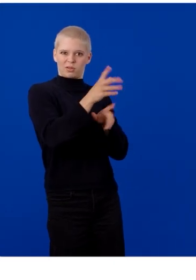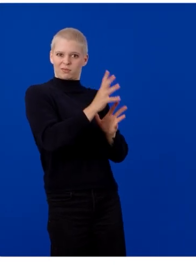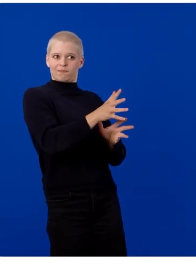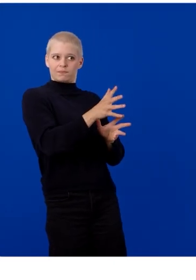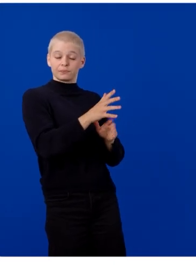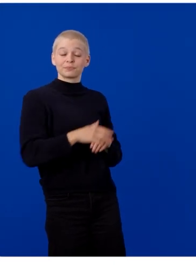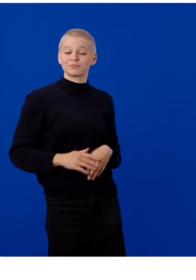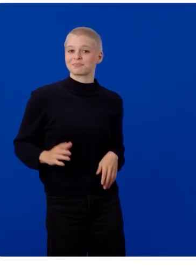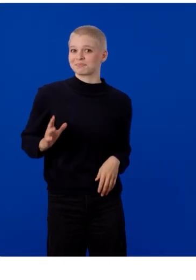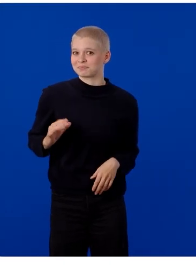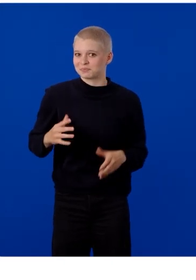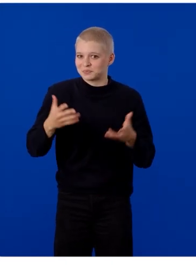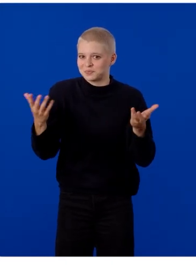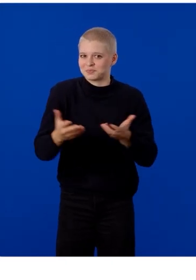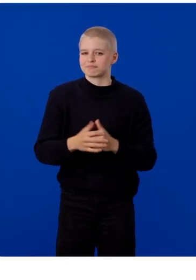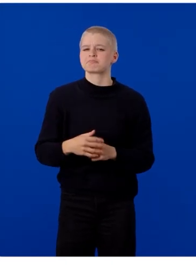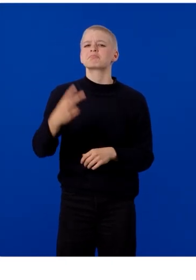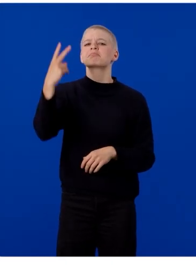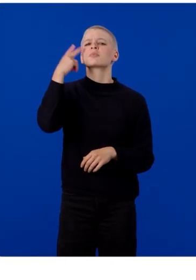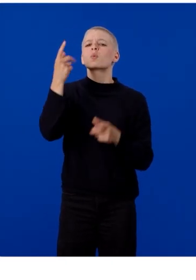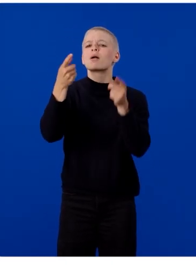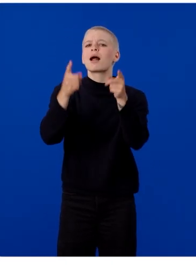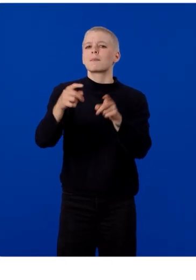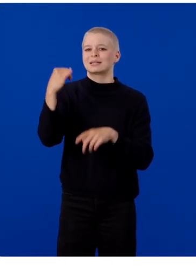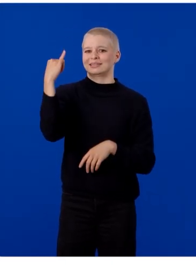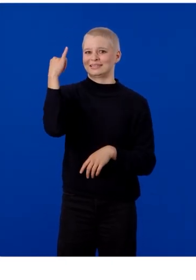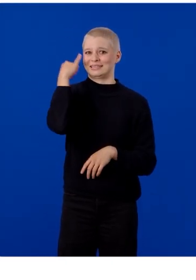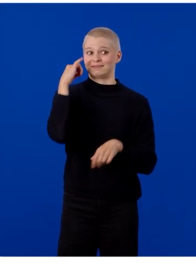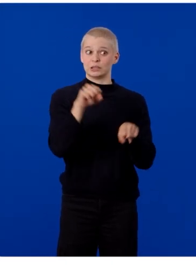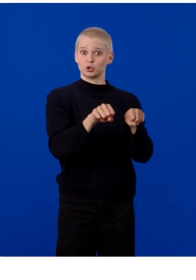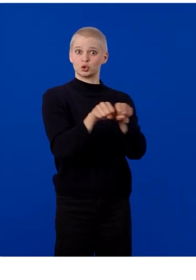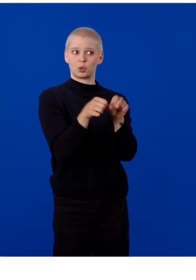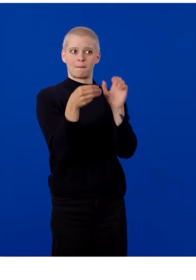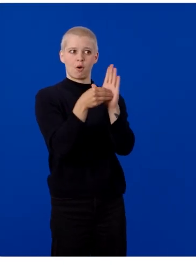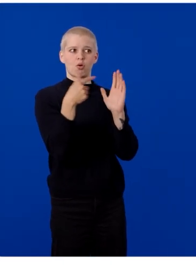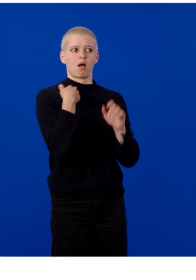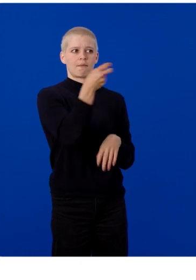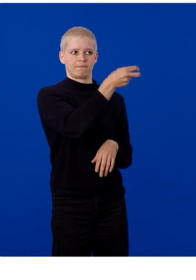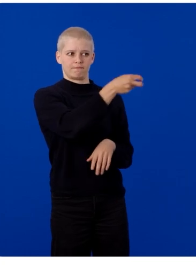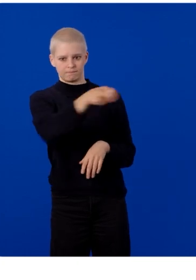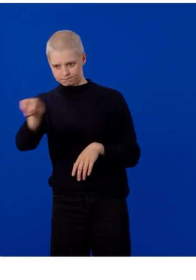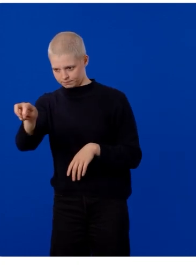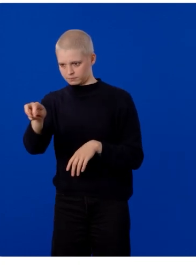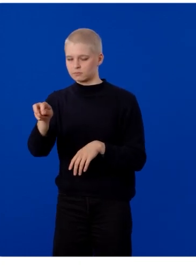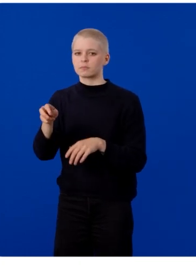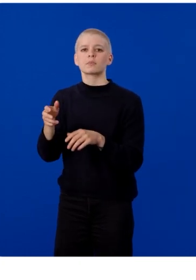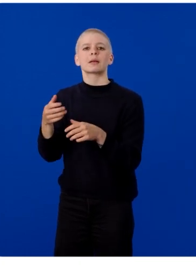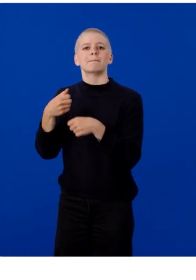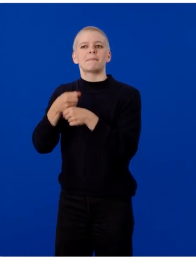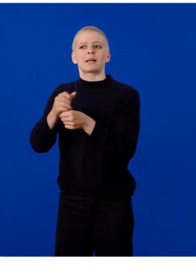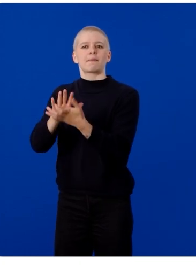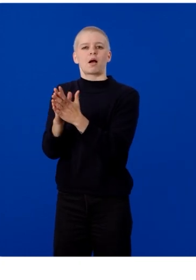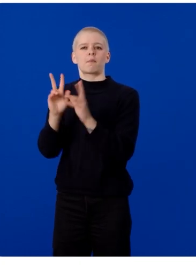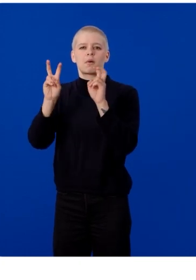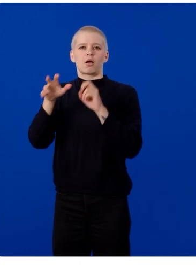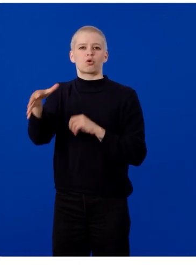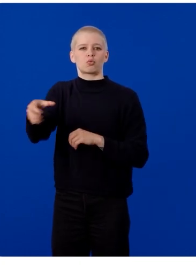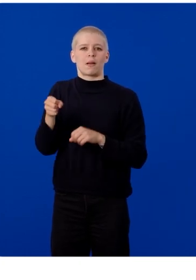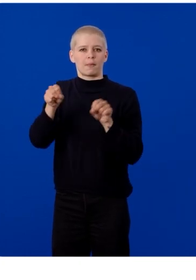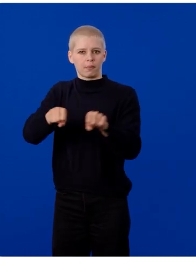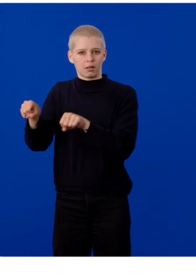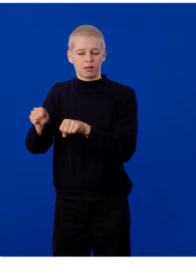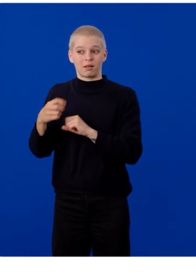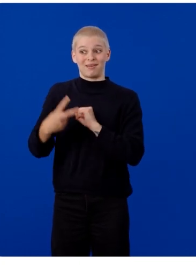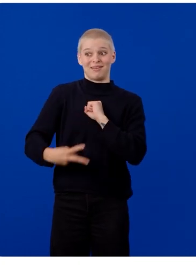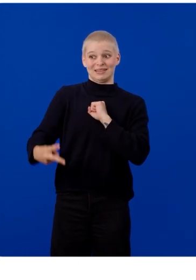is the cool part. Watch what happens when I import a shoe model and make it grabbable. The moment I save, our development